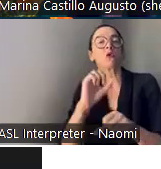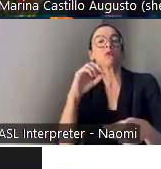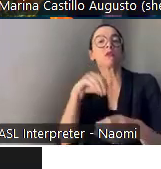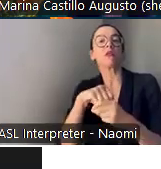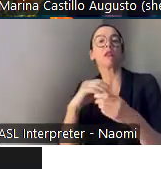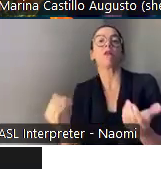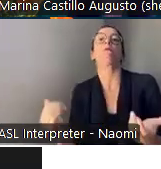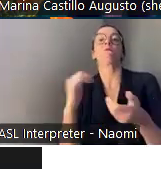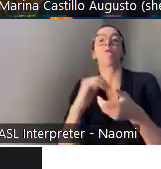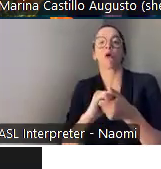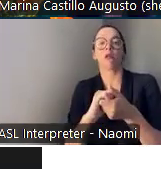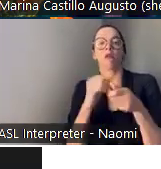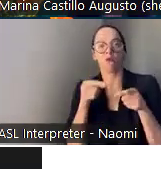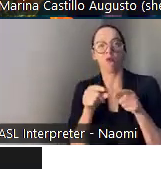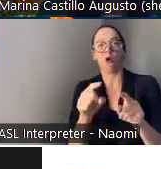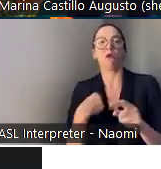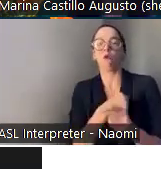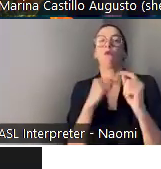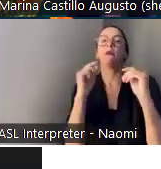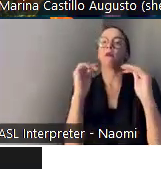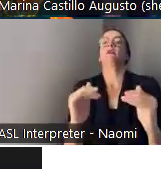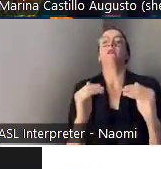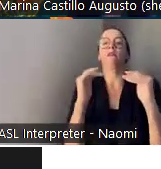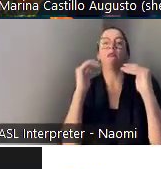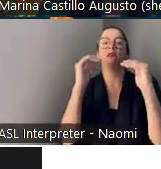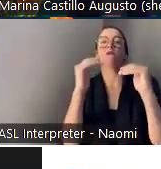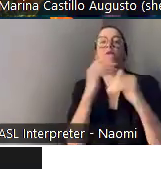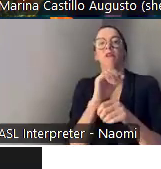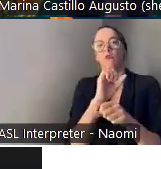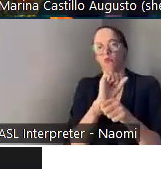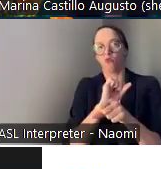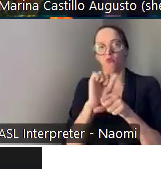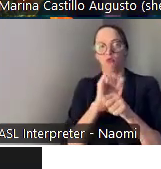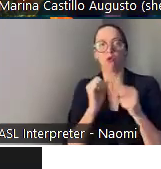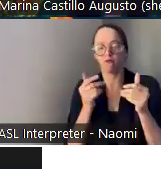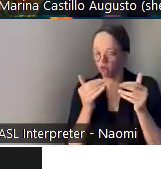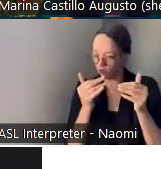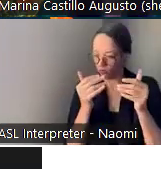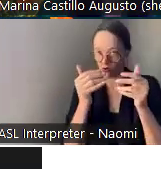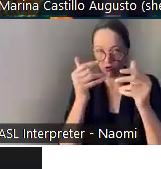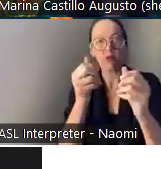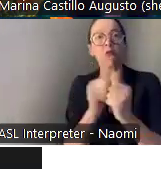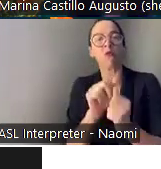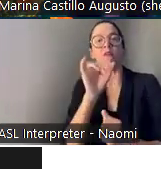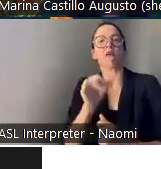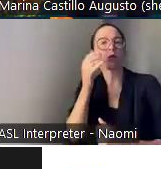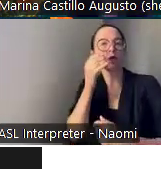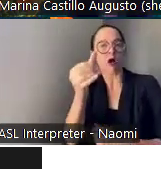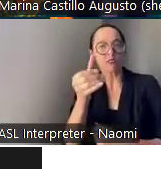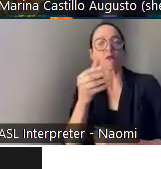move forward with this idea concept and putting it into, operation. And so next slide,